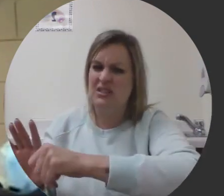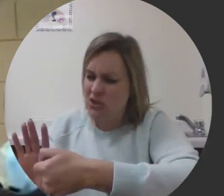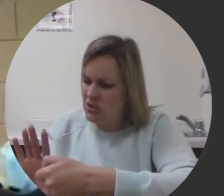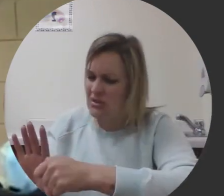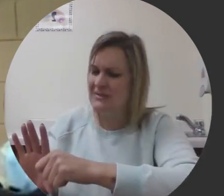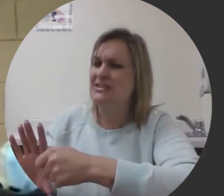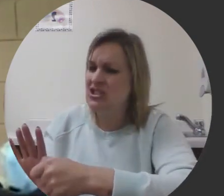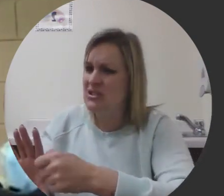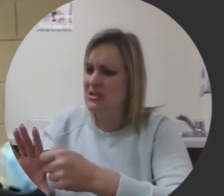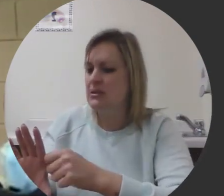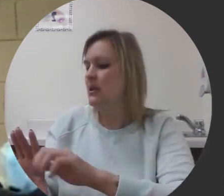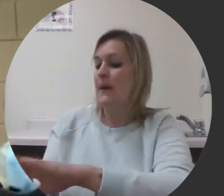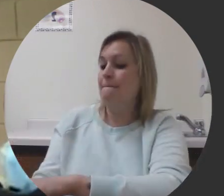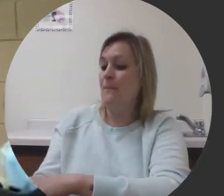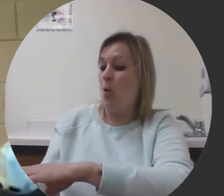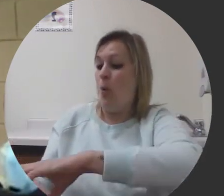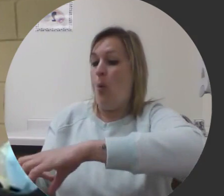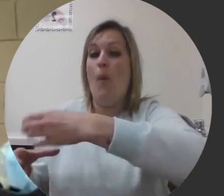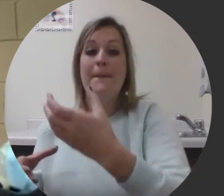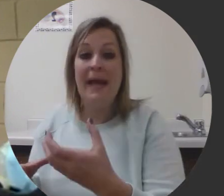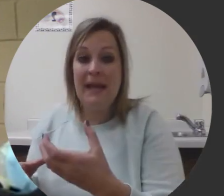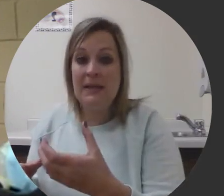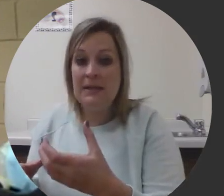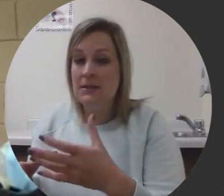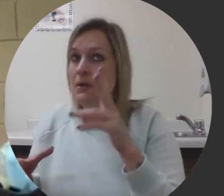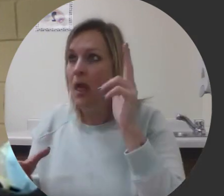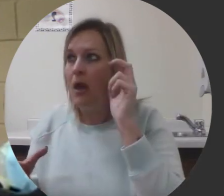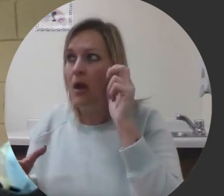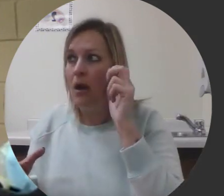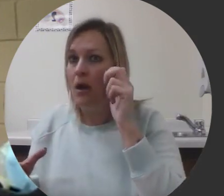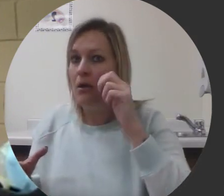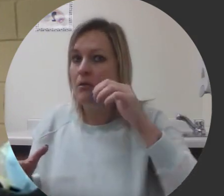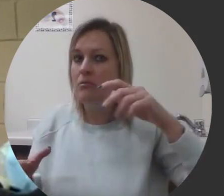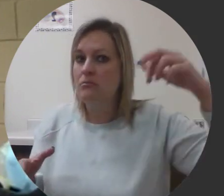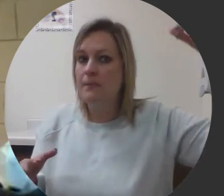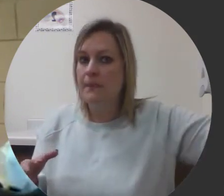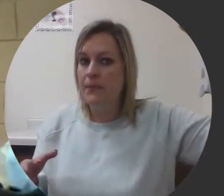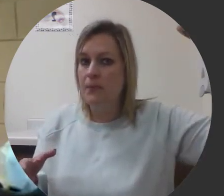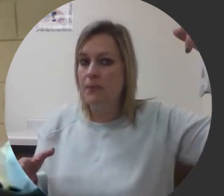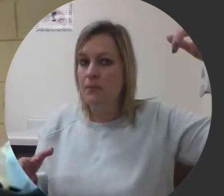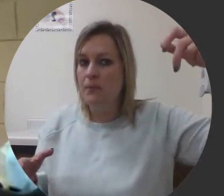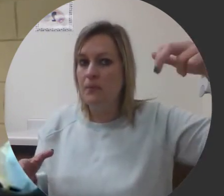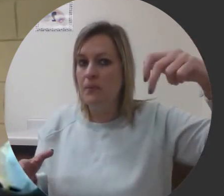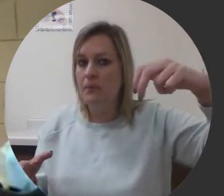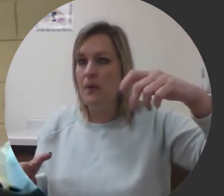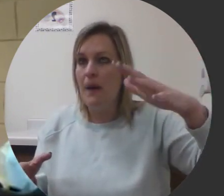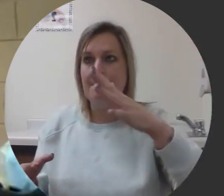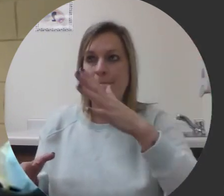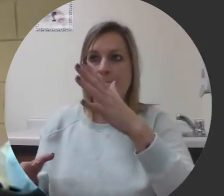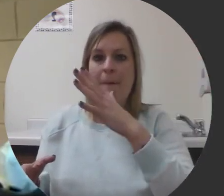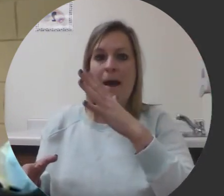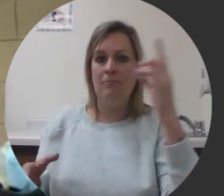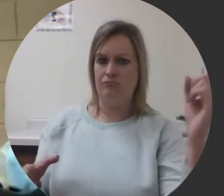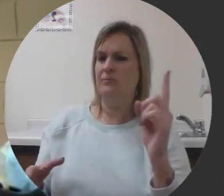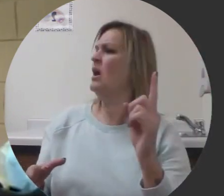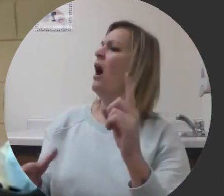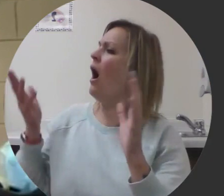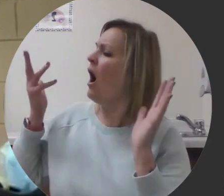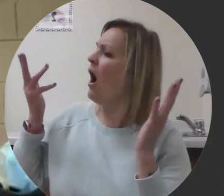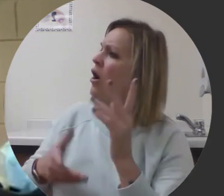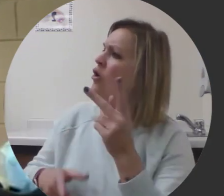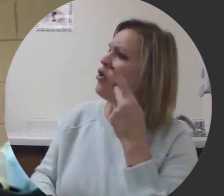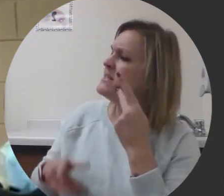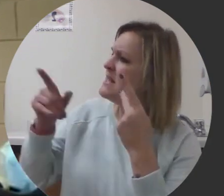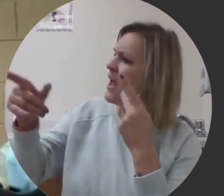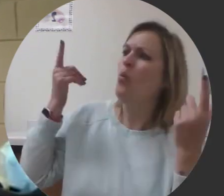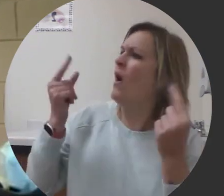at last got the can fully open when suddenly they heard footsteps on the stairs and Mother came into the kitchen. Kirsty, she said, whatever